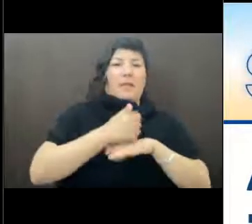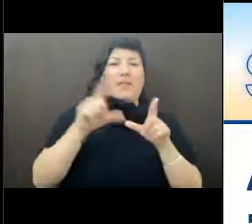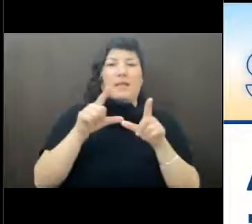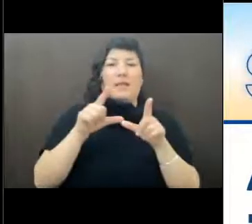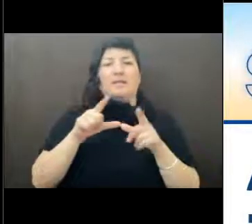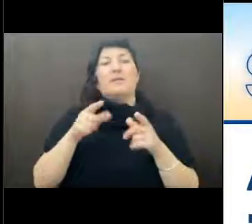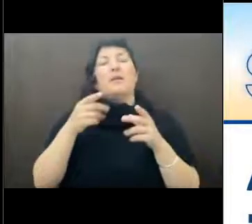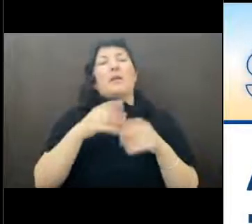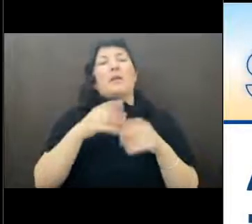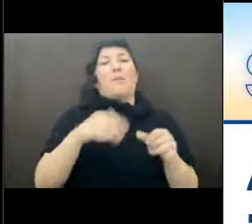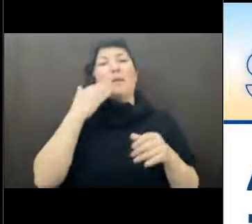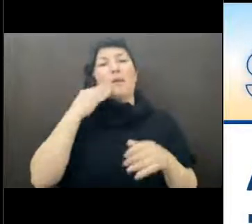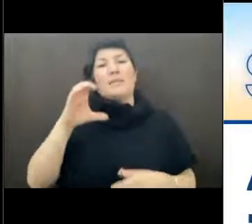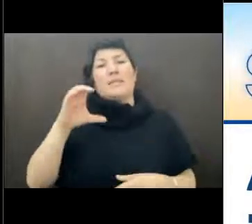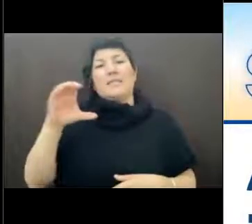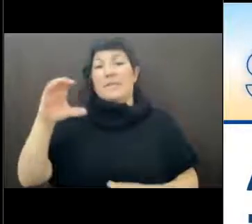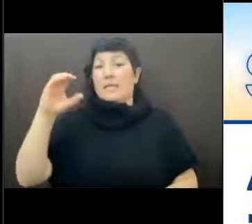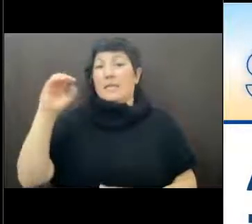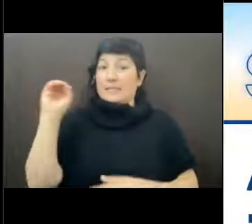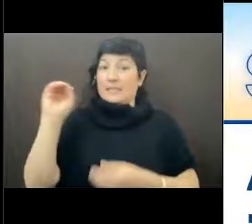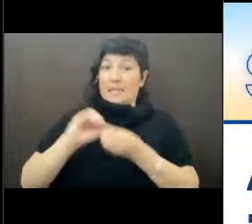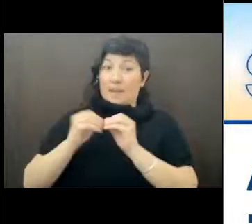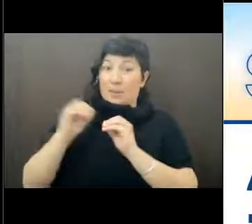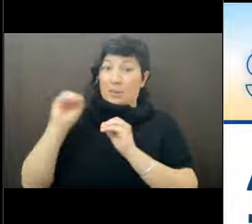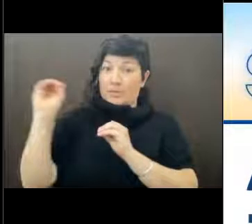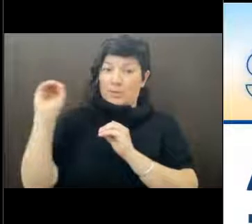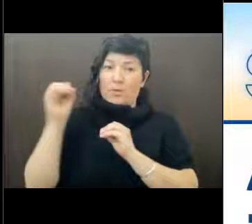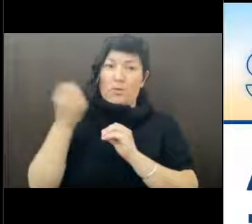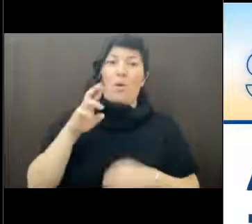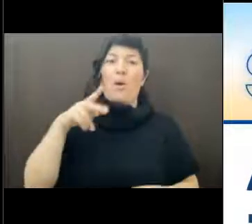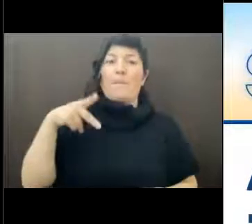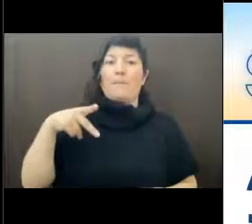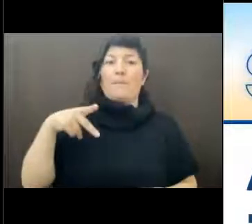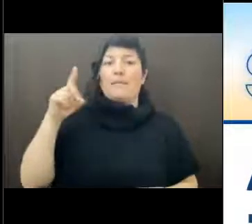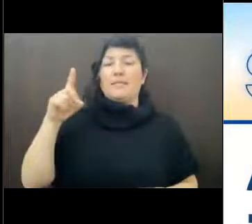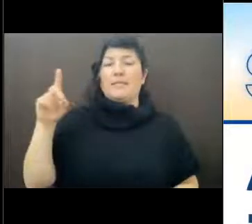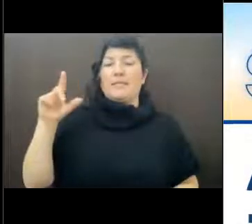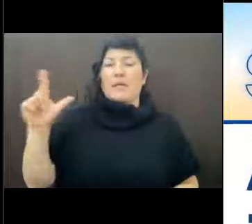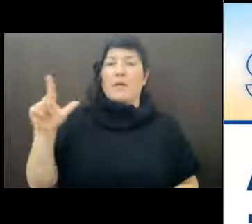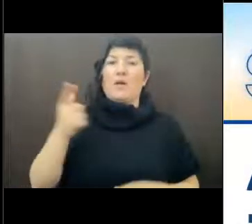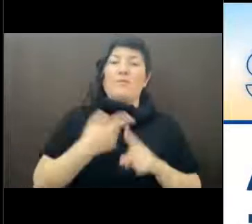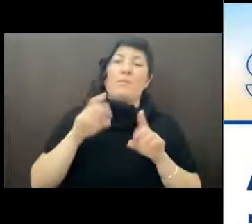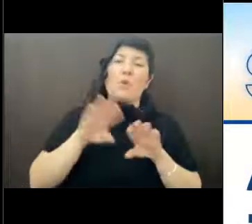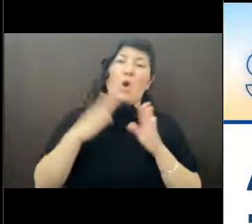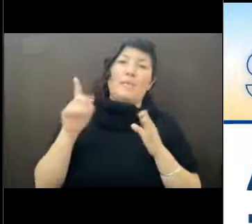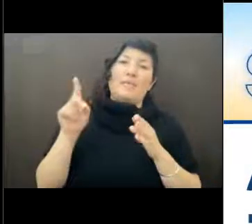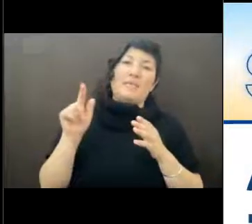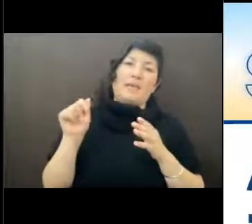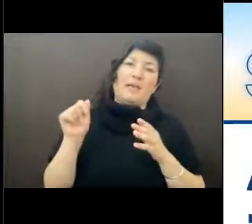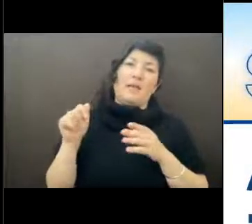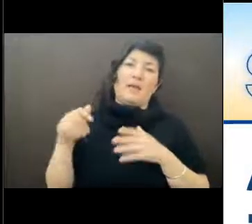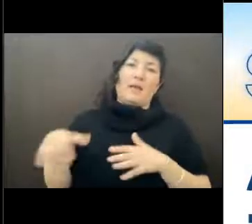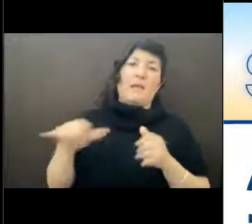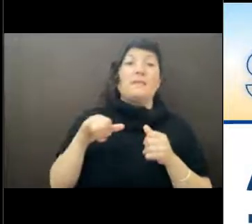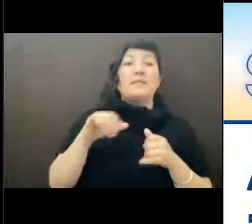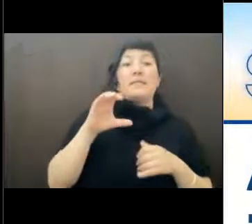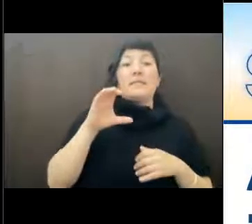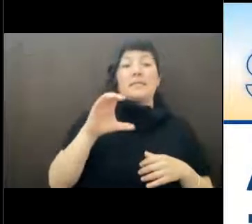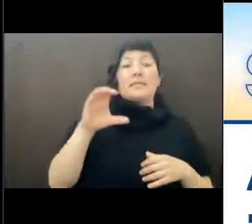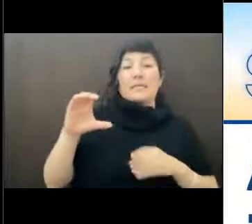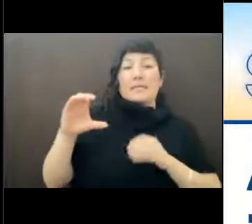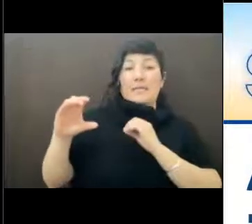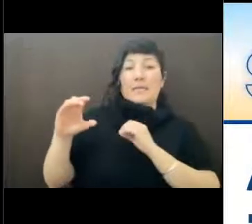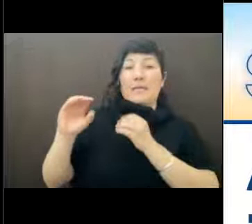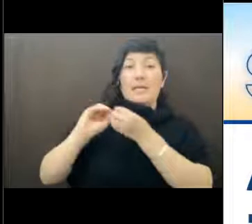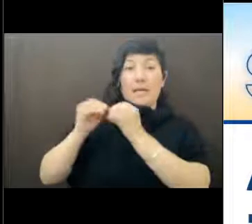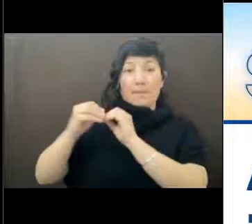from Creative Commons or PDDL from Open Data Commons. Of note, CC0 has been recommended explicitly by the US